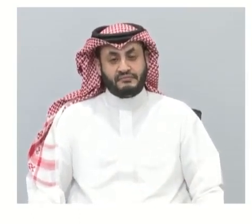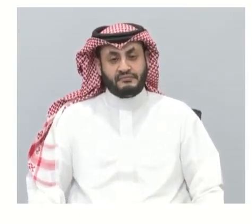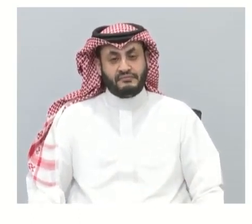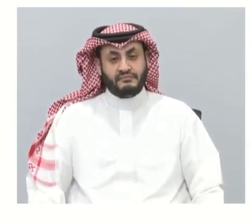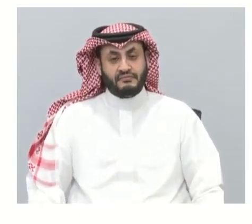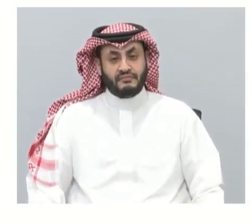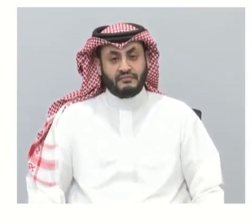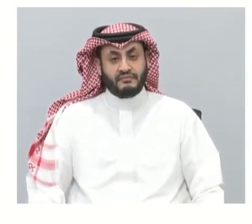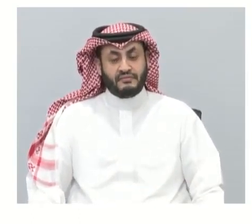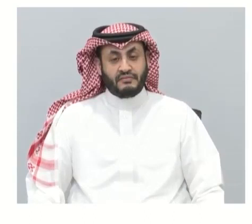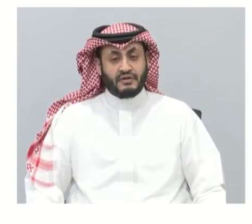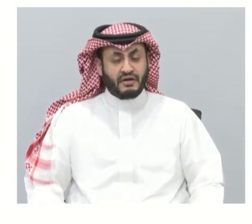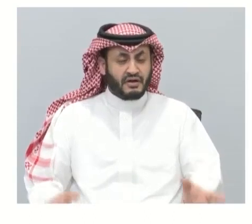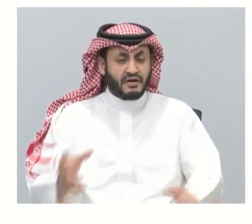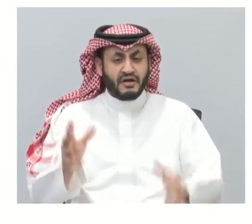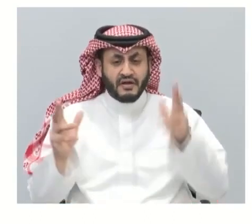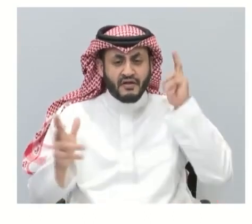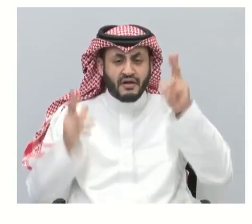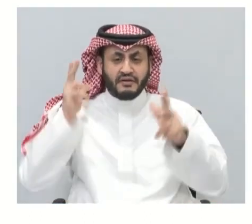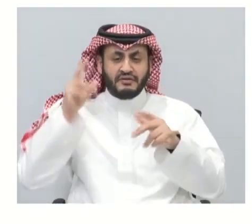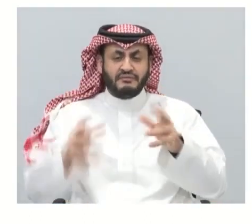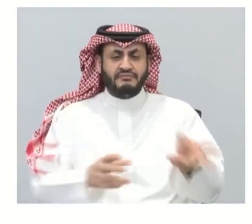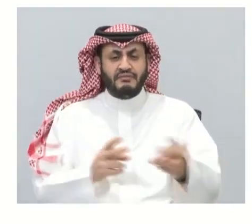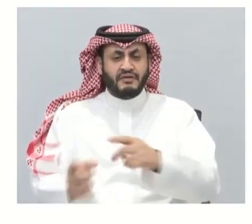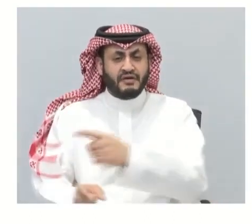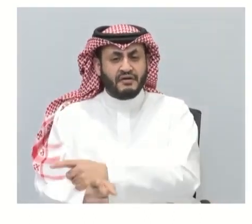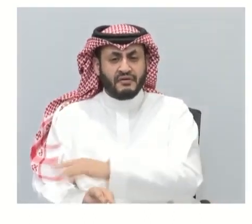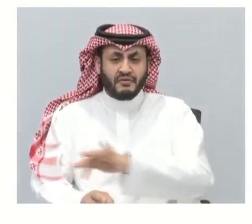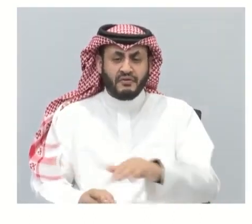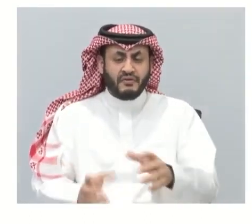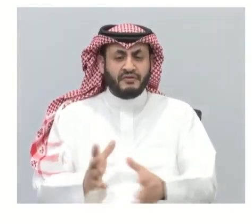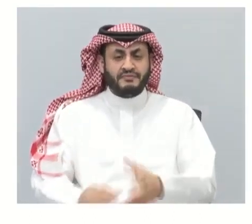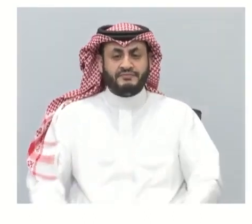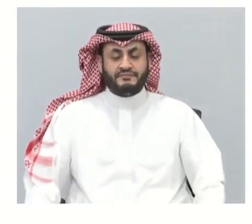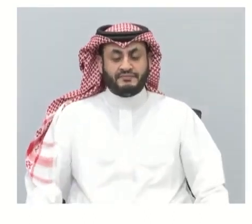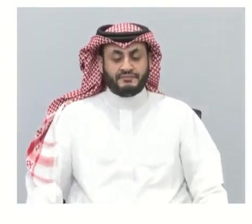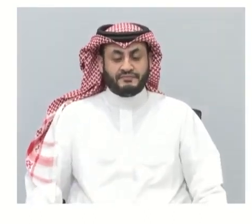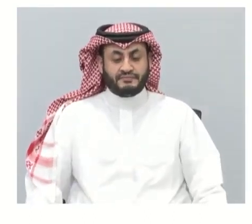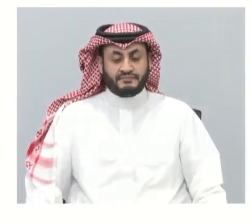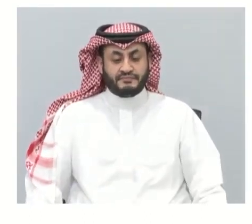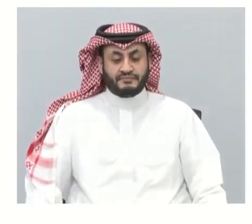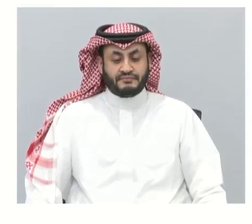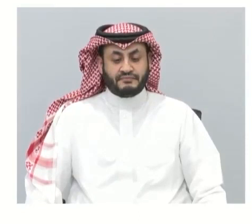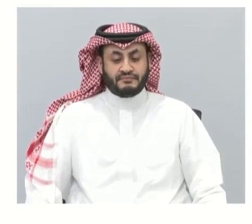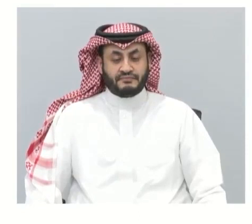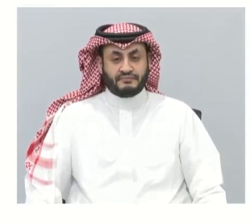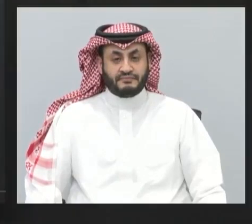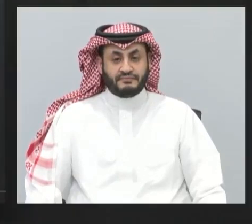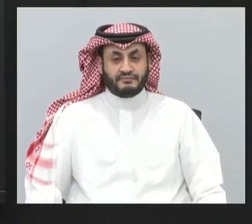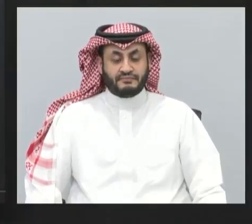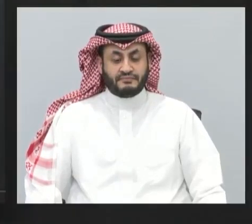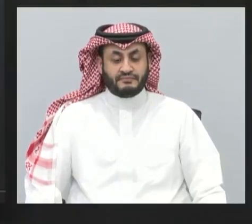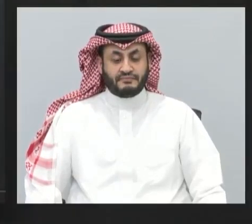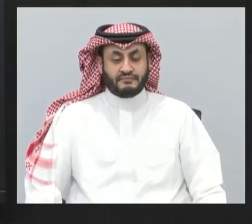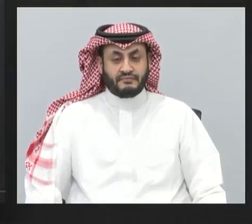agree. Memorizing and remembering things, facts, is not an effective way of learning. It is about the idea